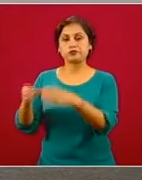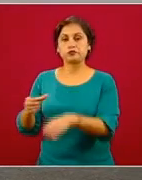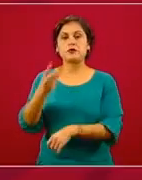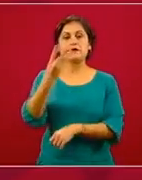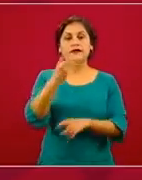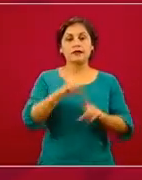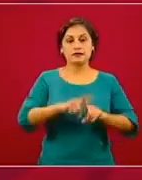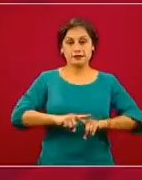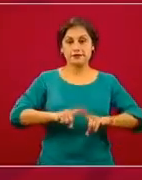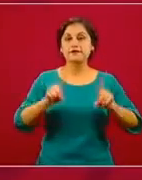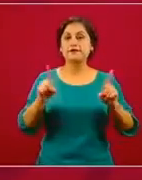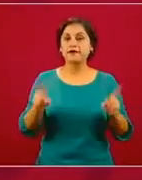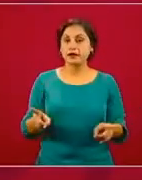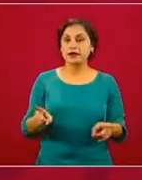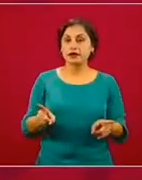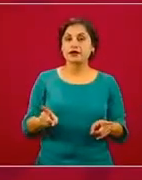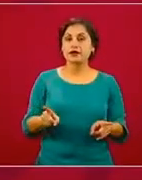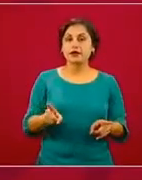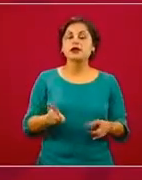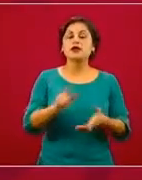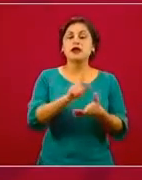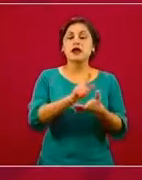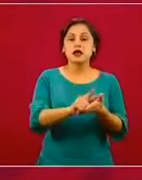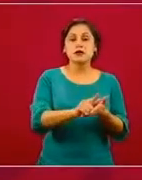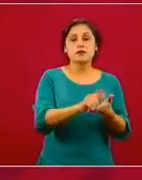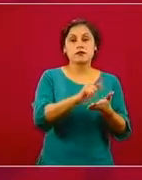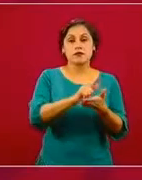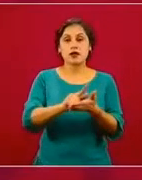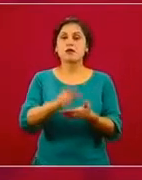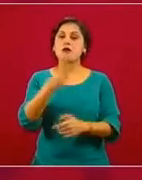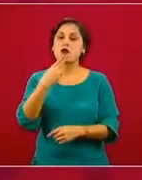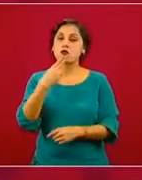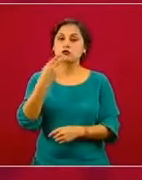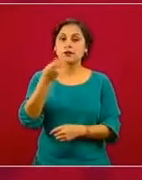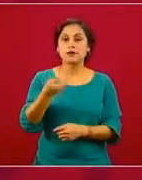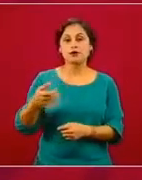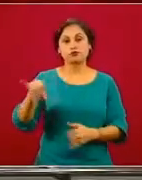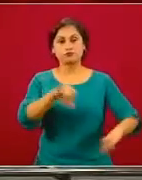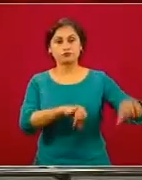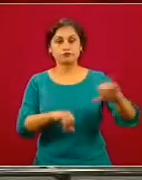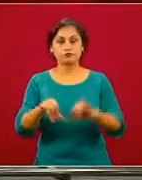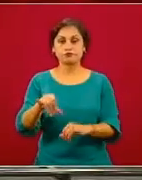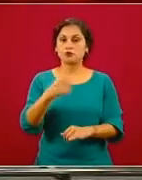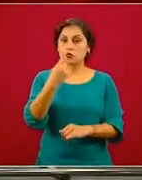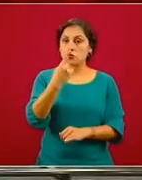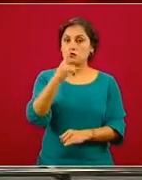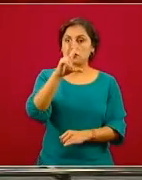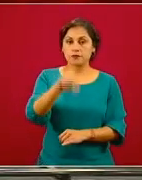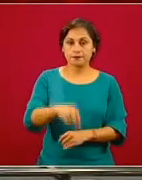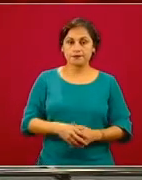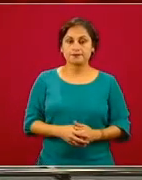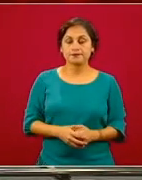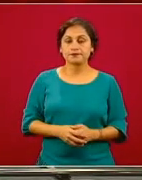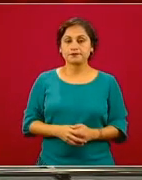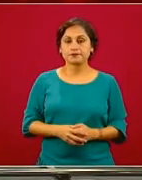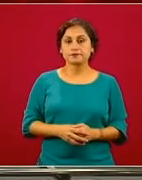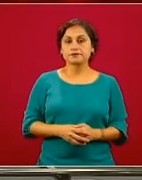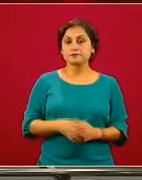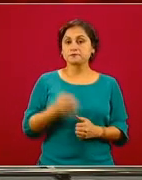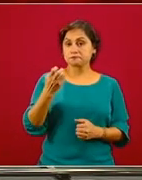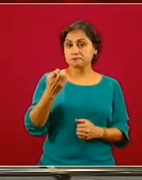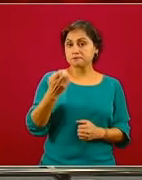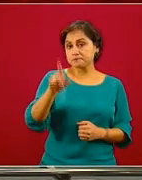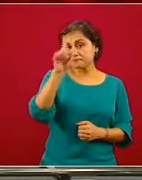not mix soap and chlorine. You should use separate containers to handle